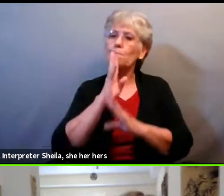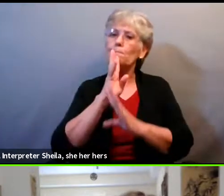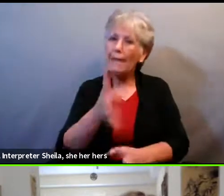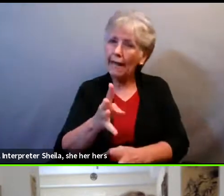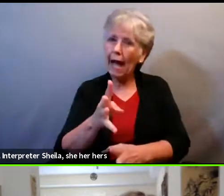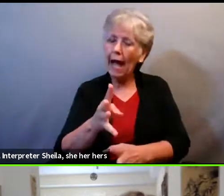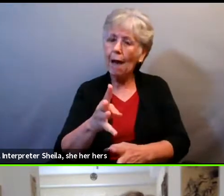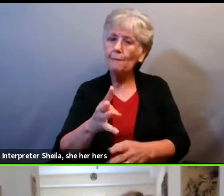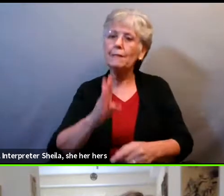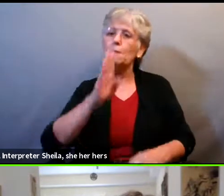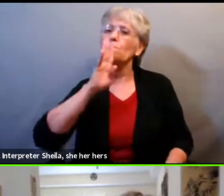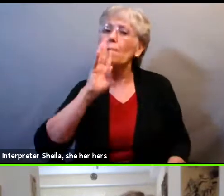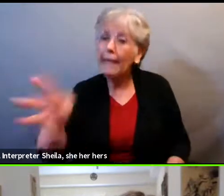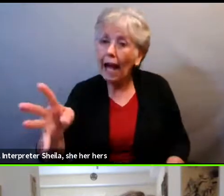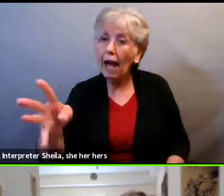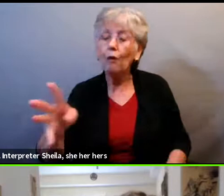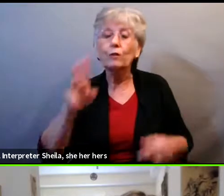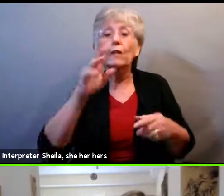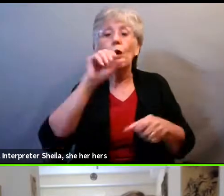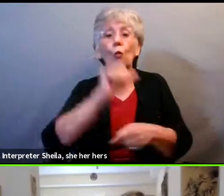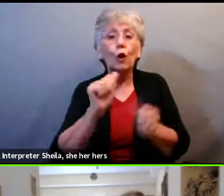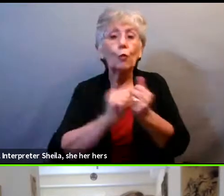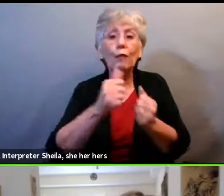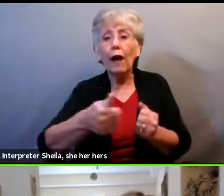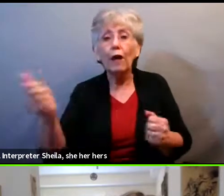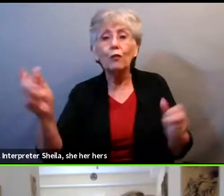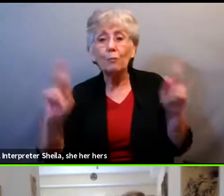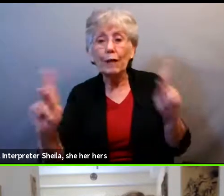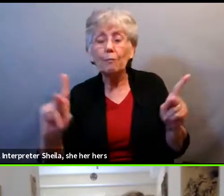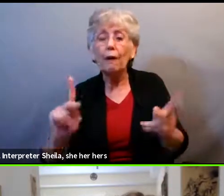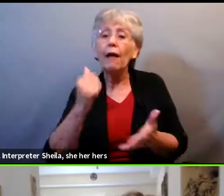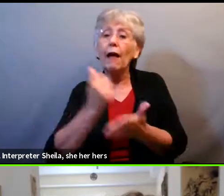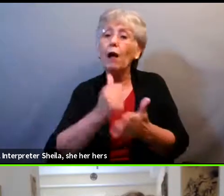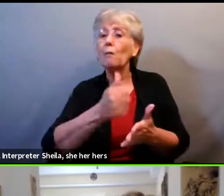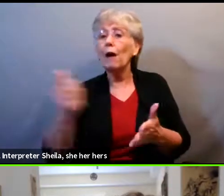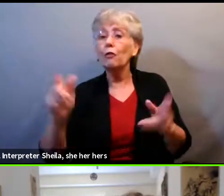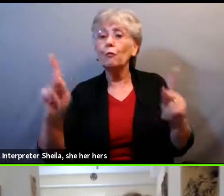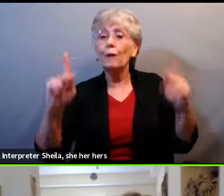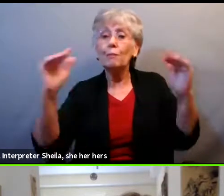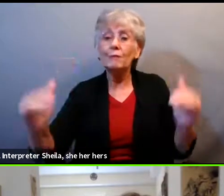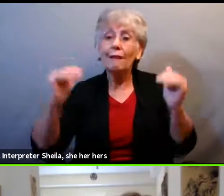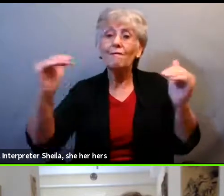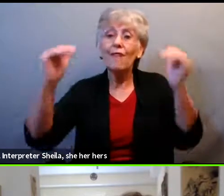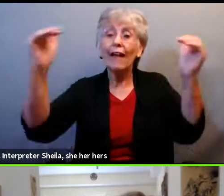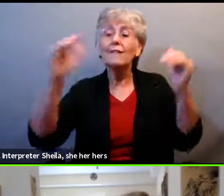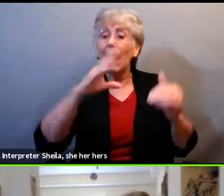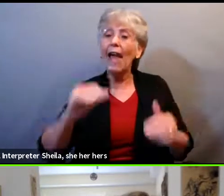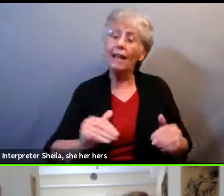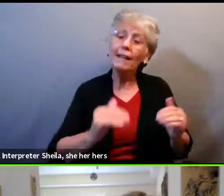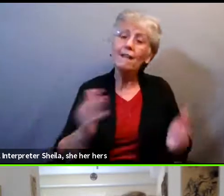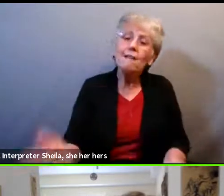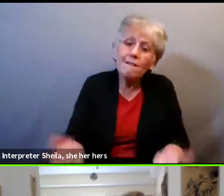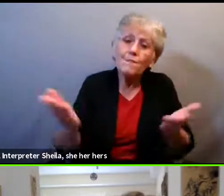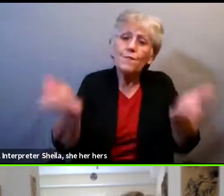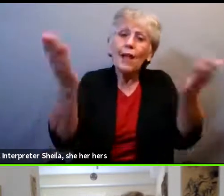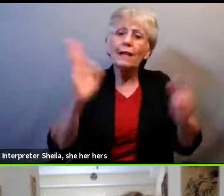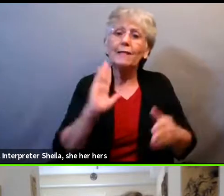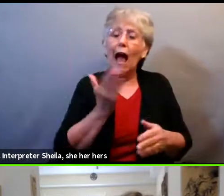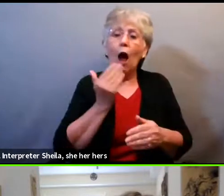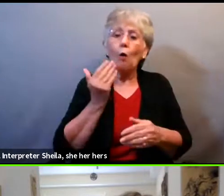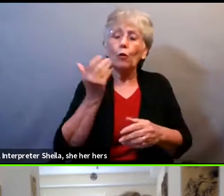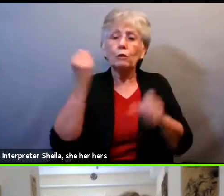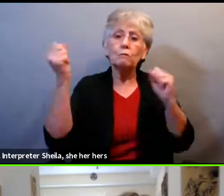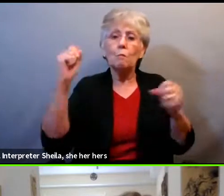work with others, to help others advance also and advance our movement? And I think that still remains to